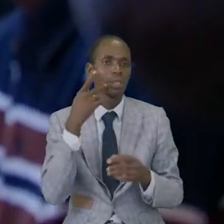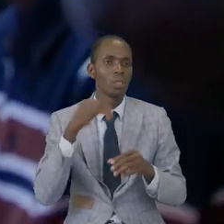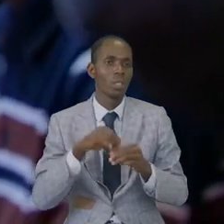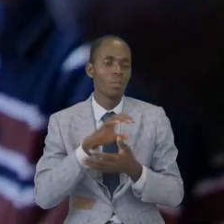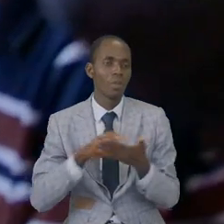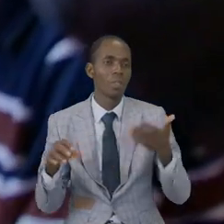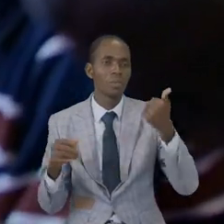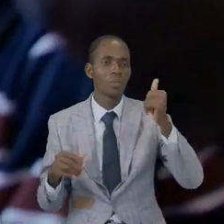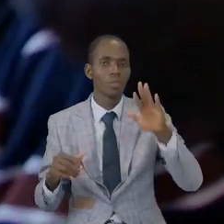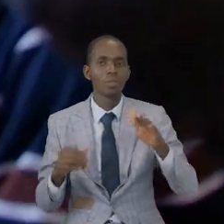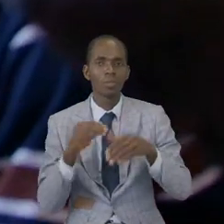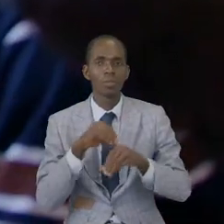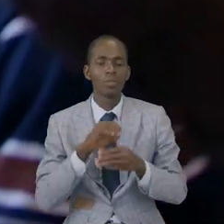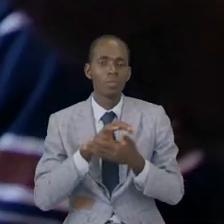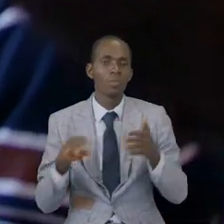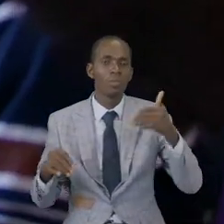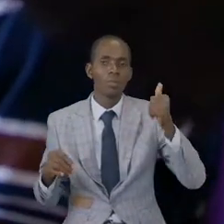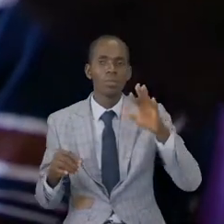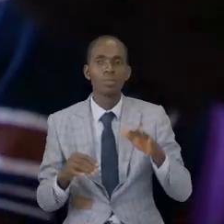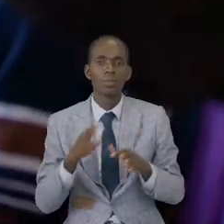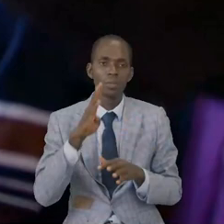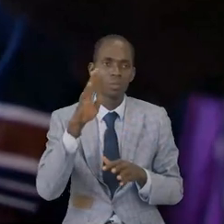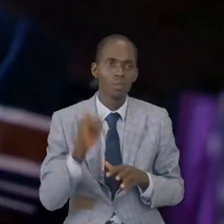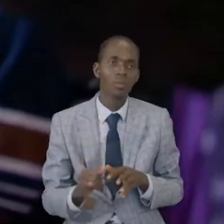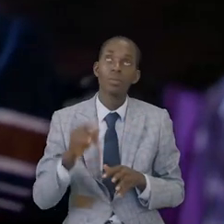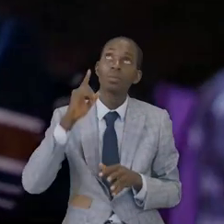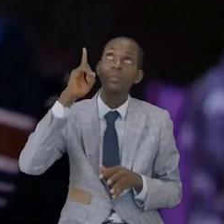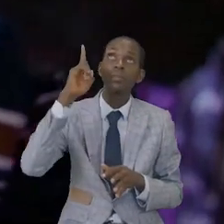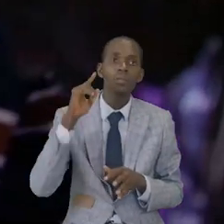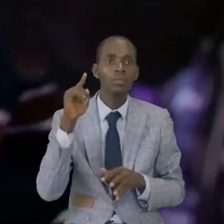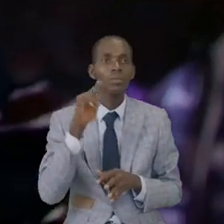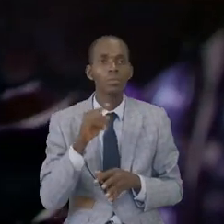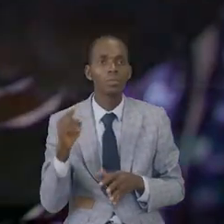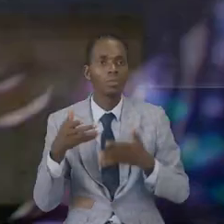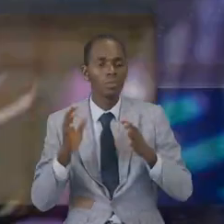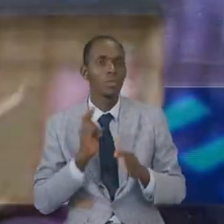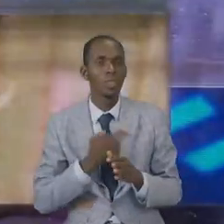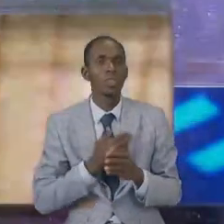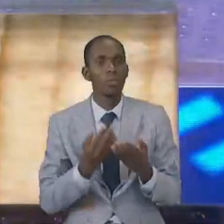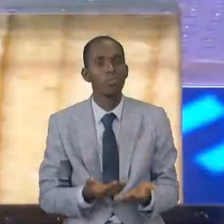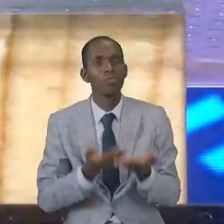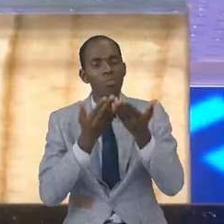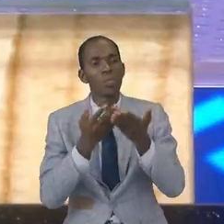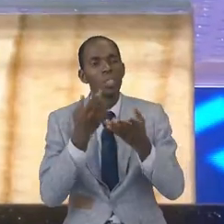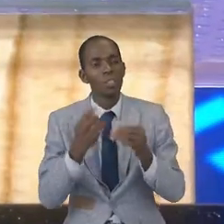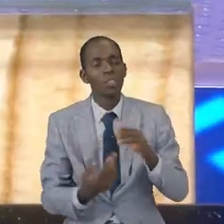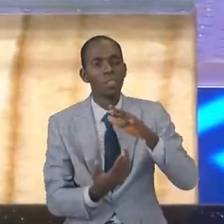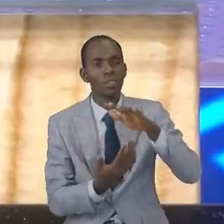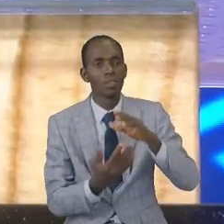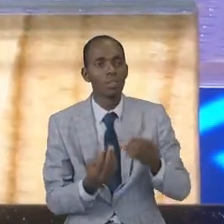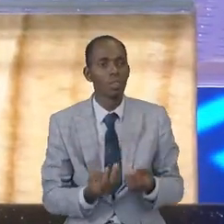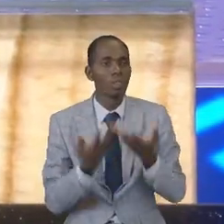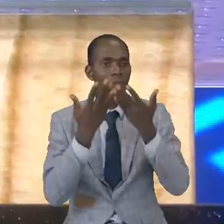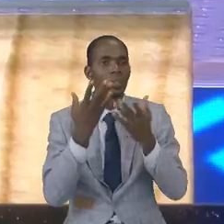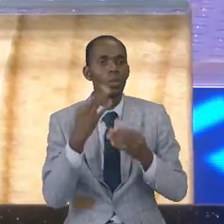15. In verse 15, by him, therefore, let us offer the sacrifice of praise